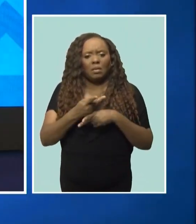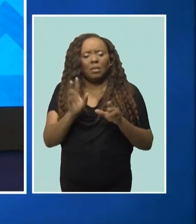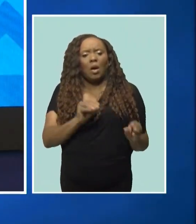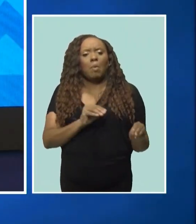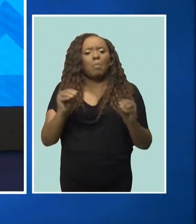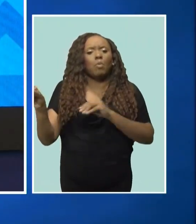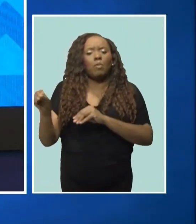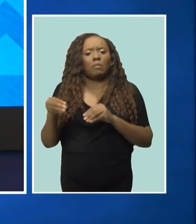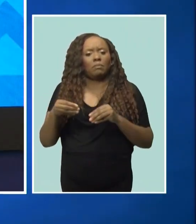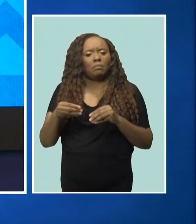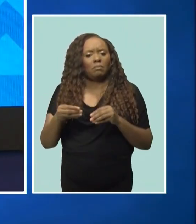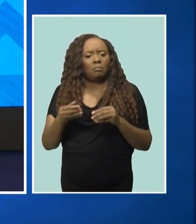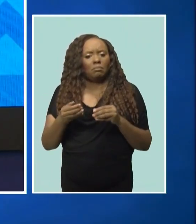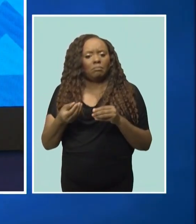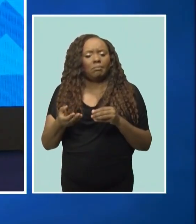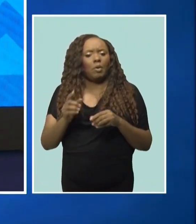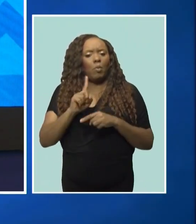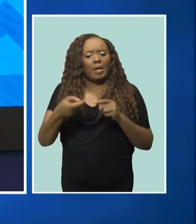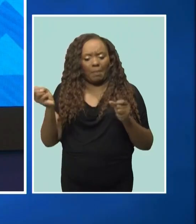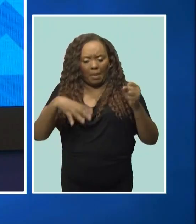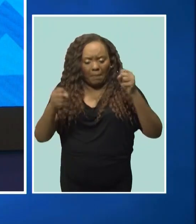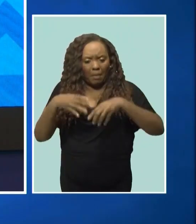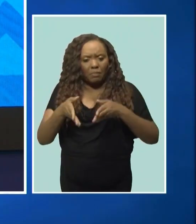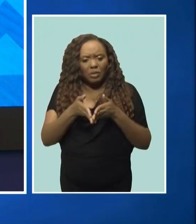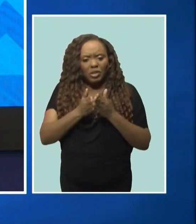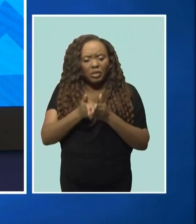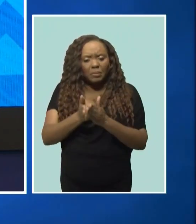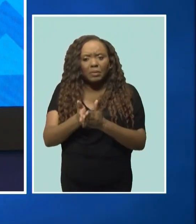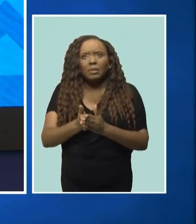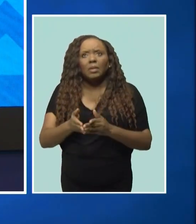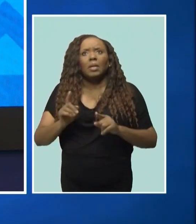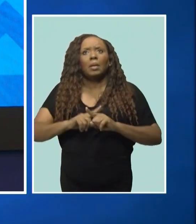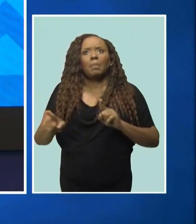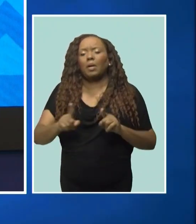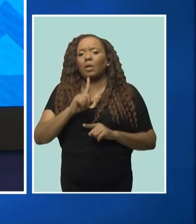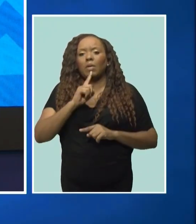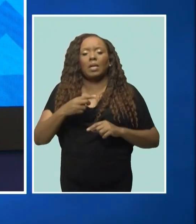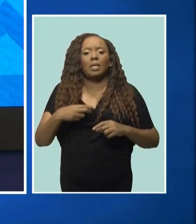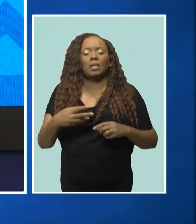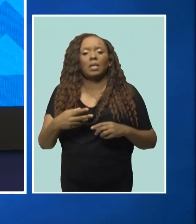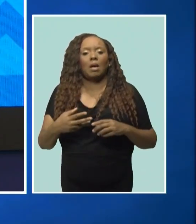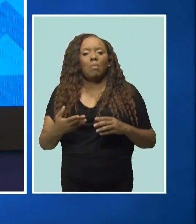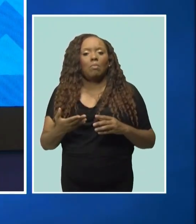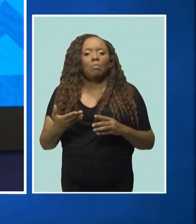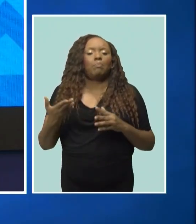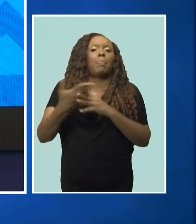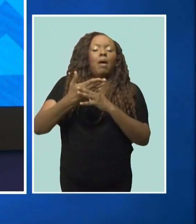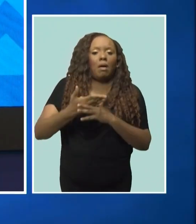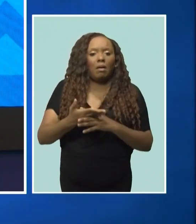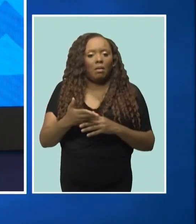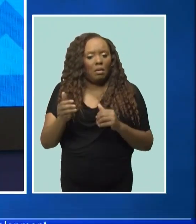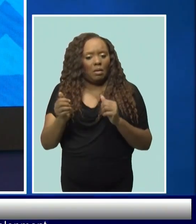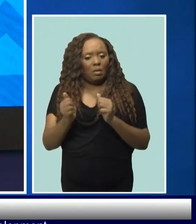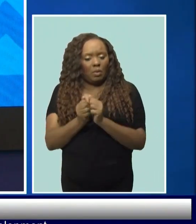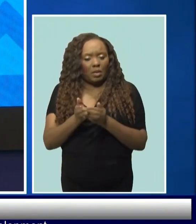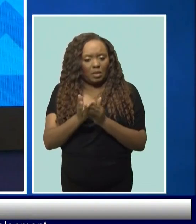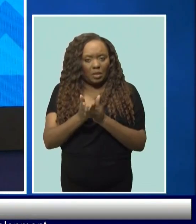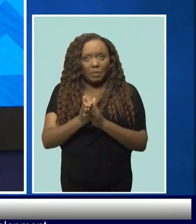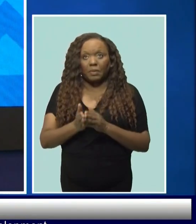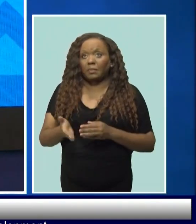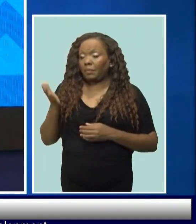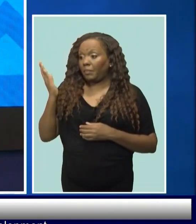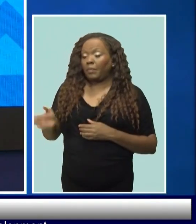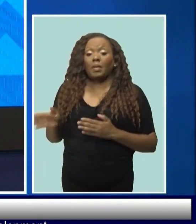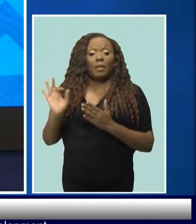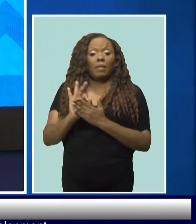UNCTAD Secretary General Rebecca Greenspan has underscored the importance of the talks. By February this year, traffic in the